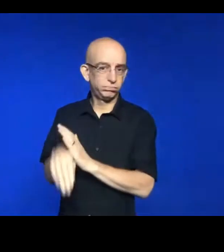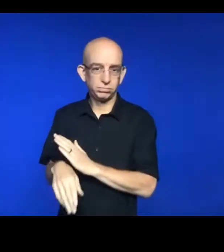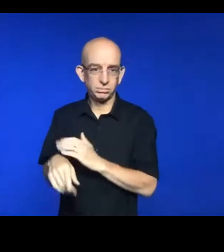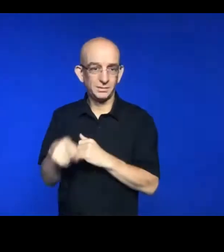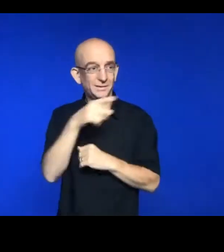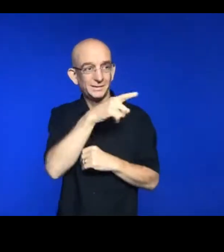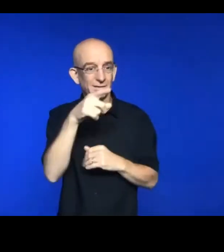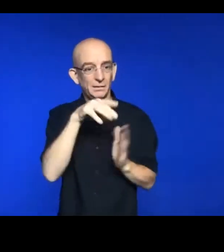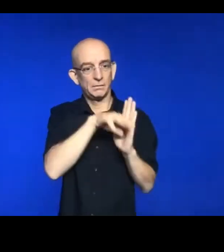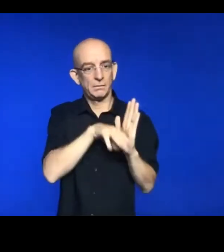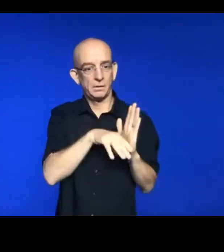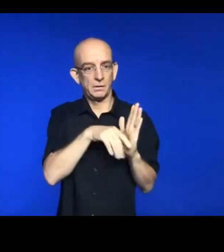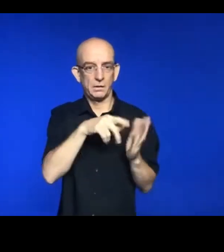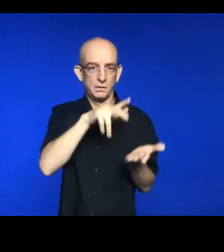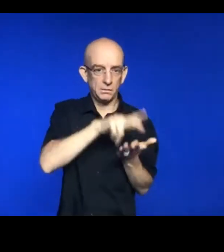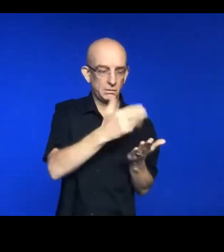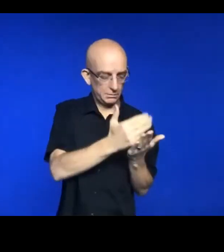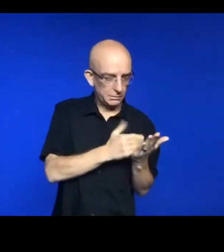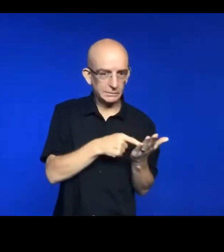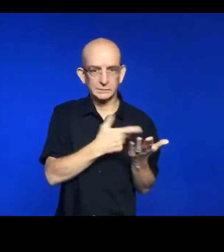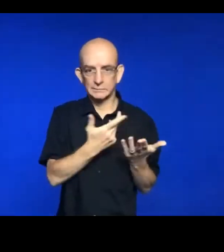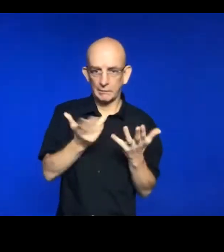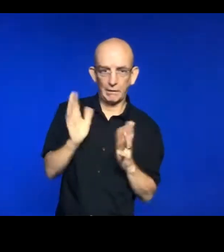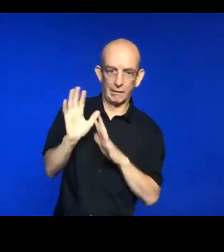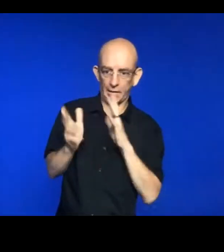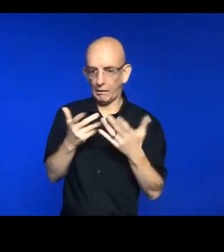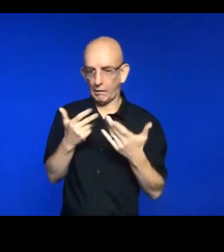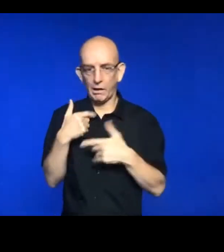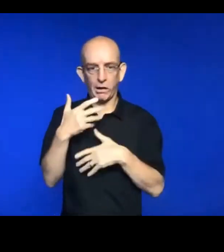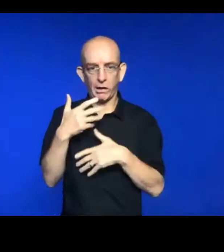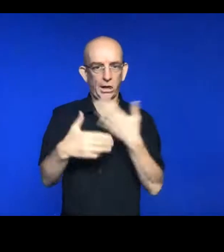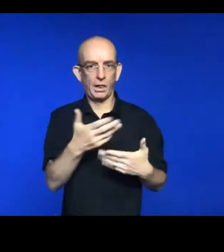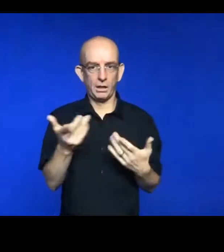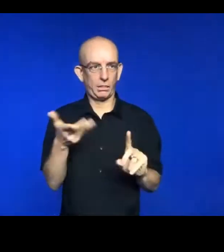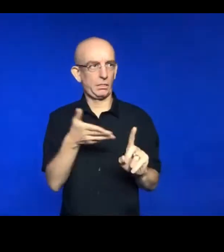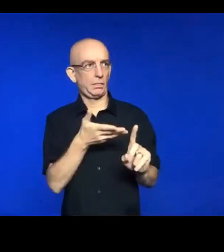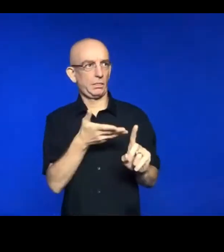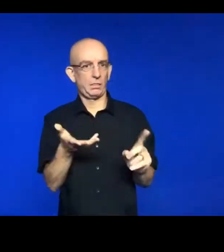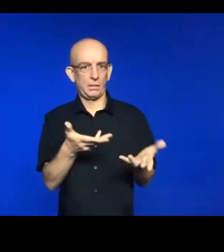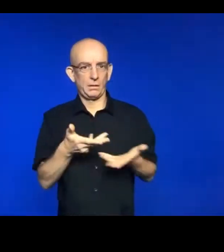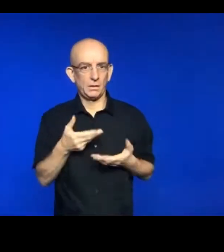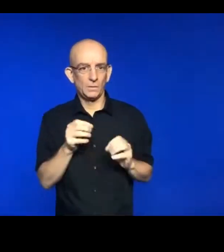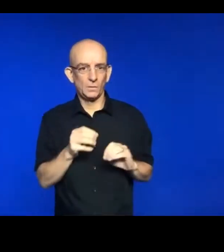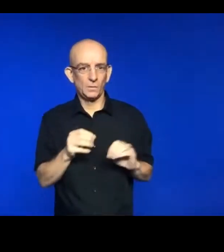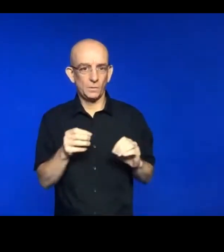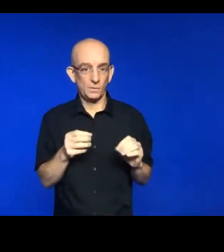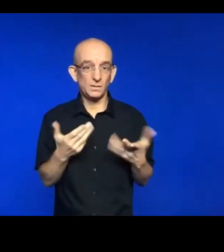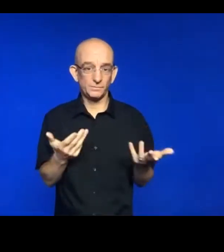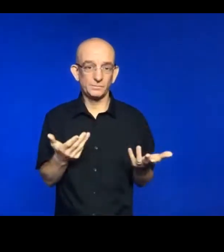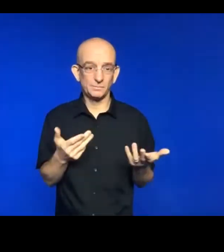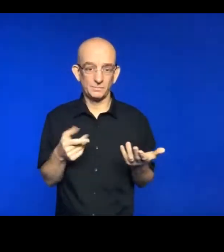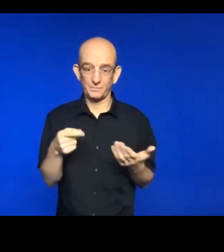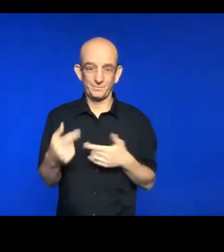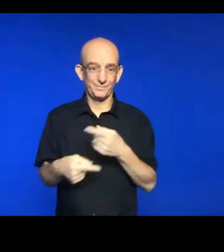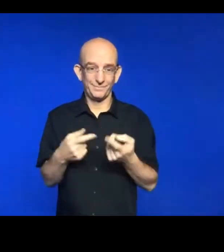taken. And of course, this is due to to the fact that health system